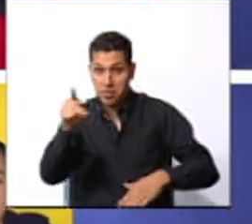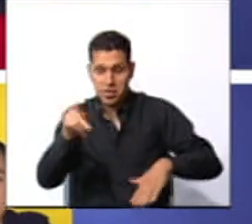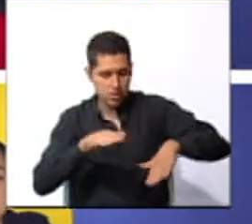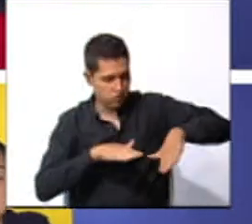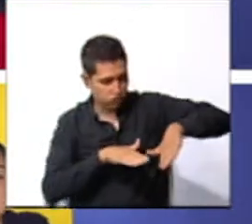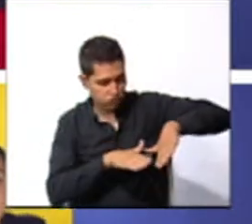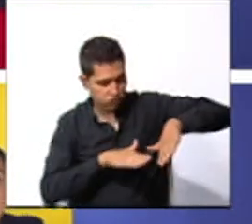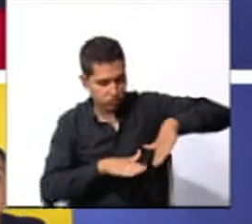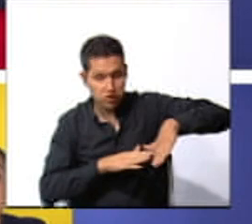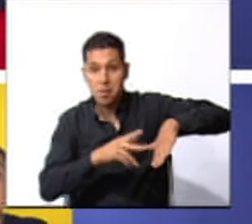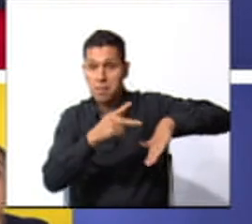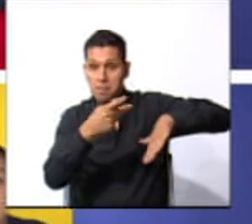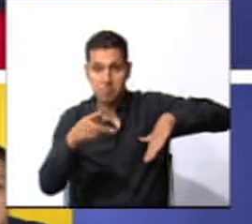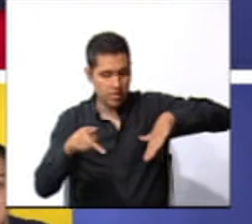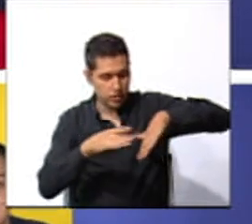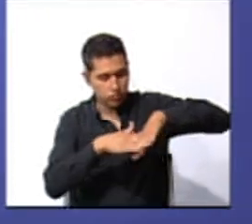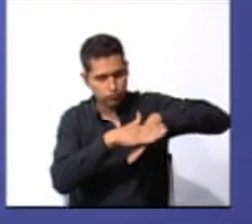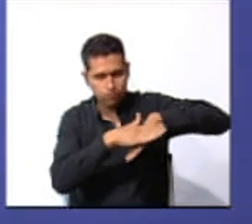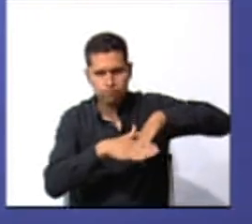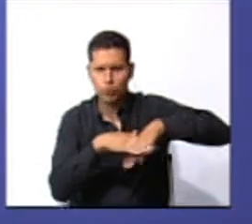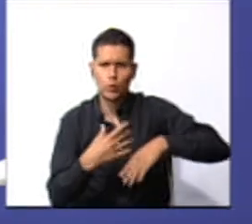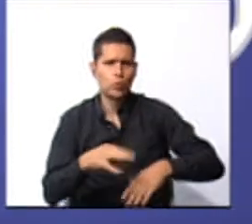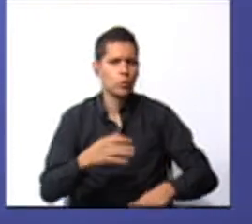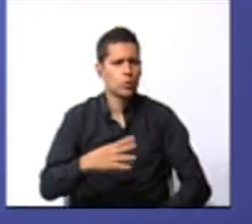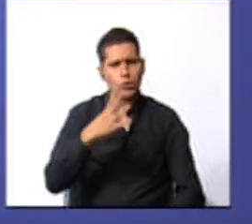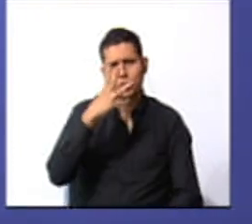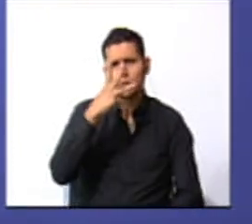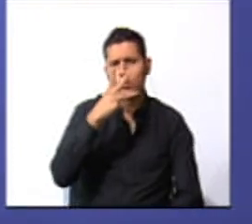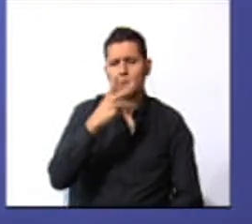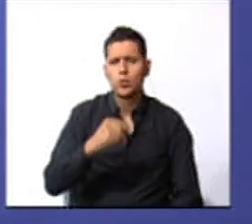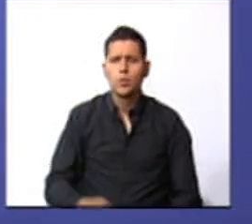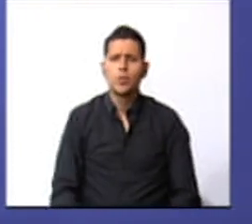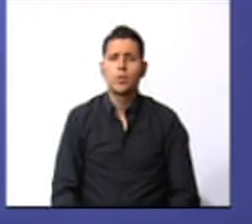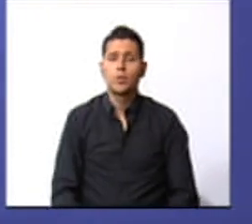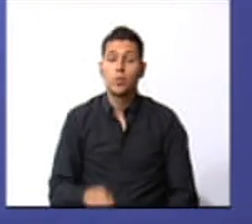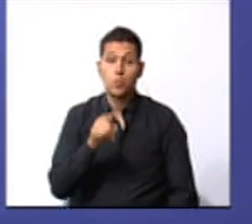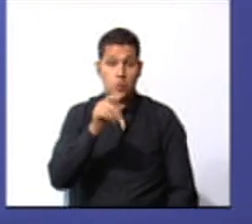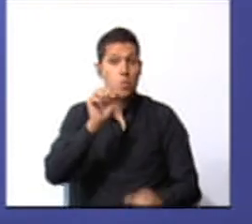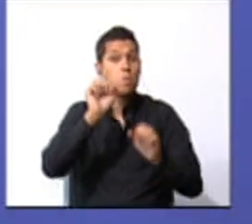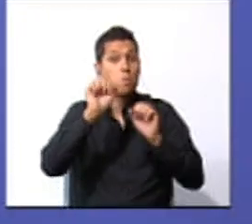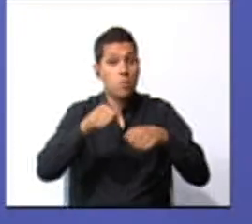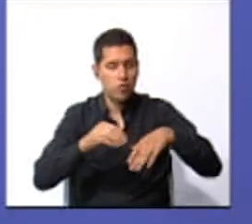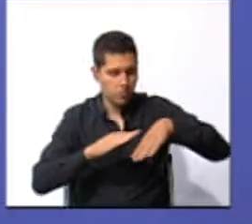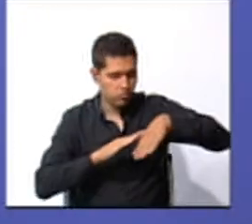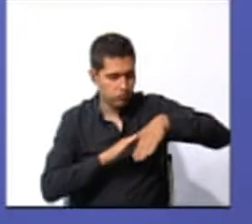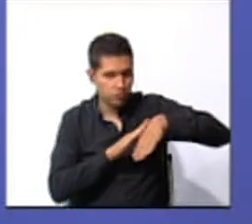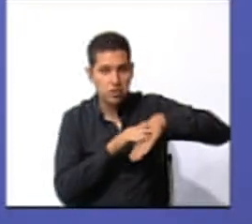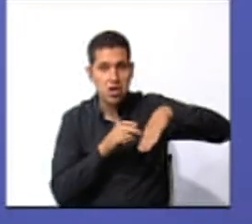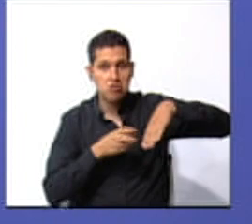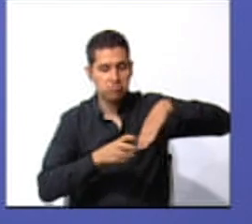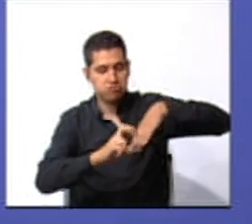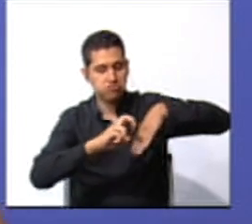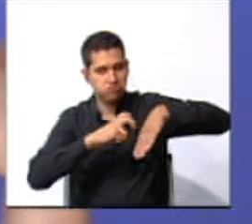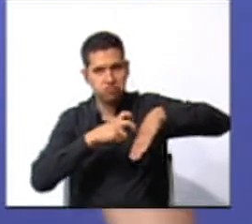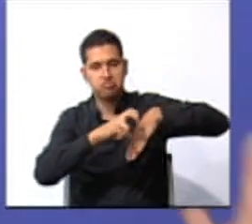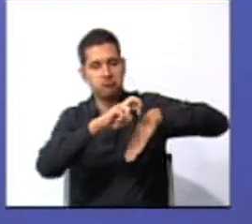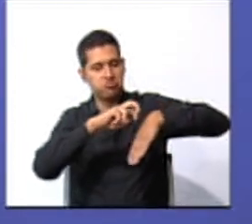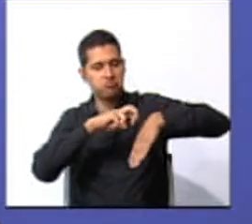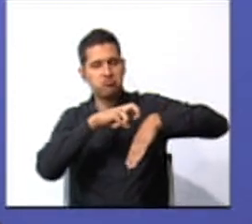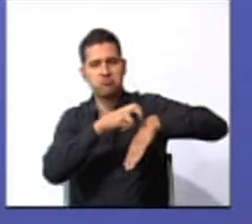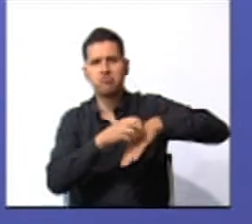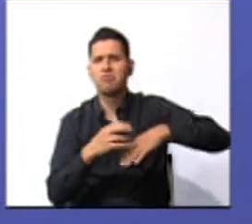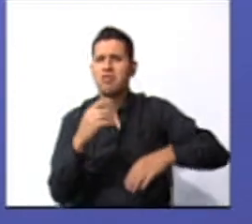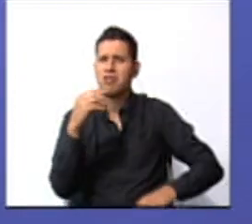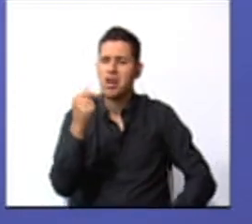parks. You can see a lot in a few days because our country is small. You can go from the Pacific